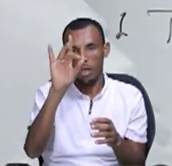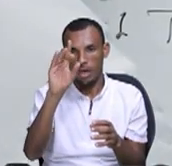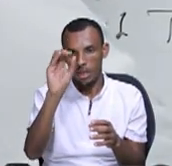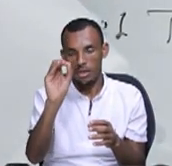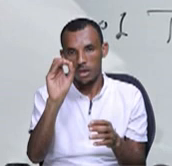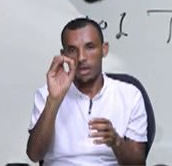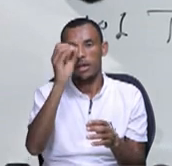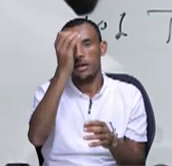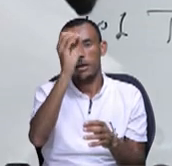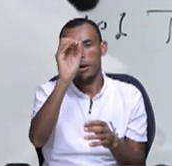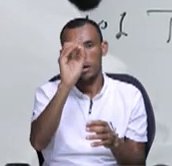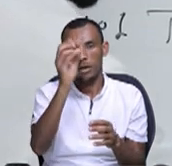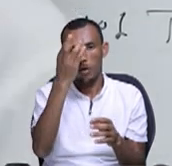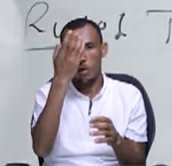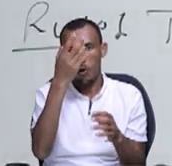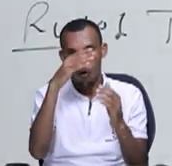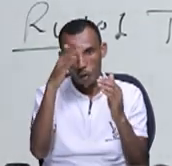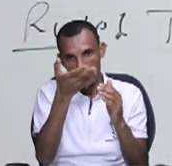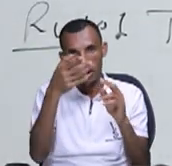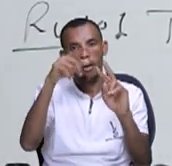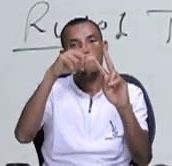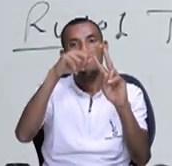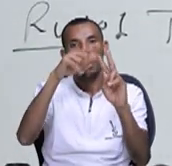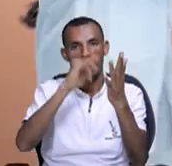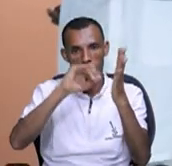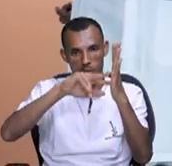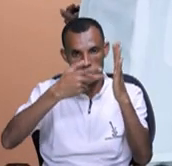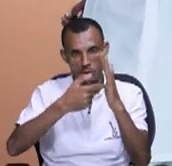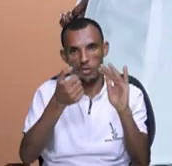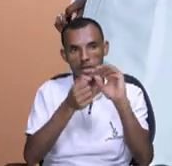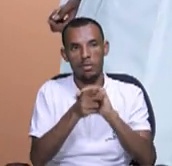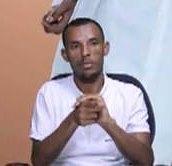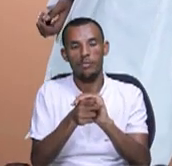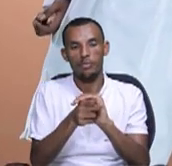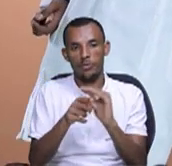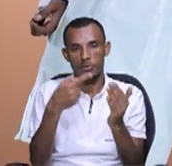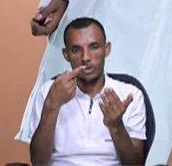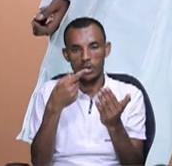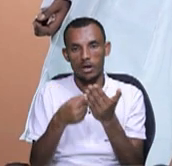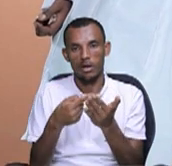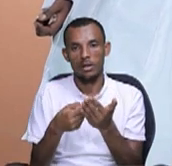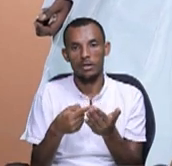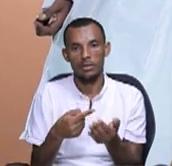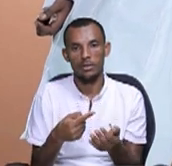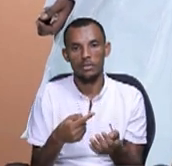180 degree over pi. That means, for example, here